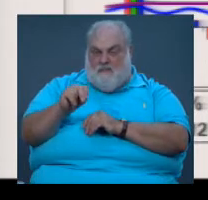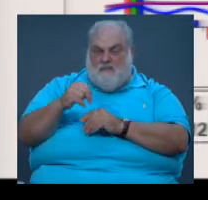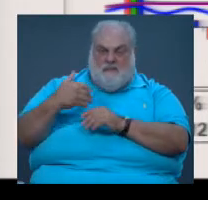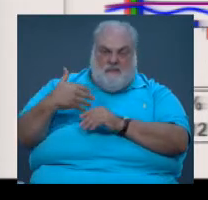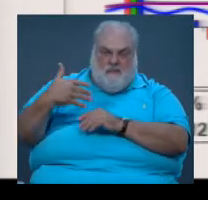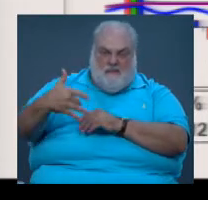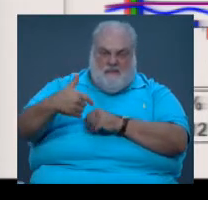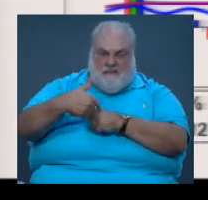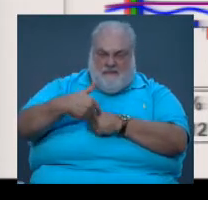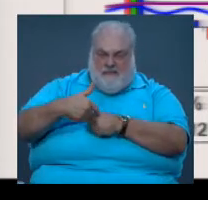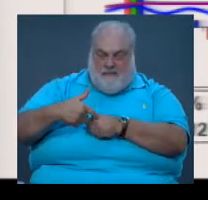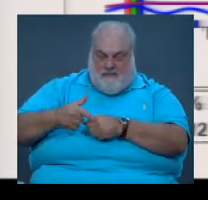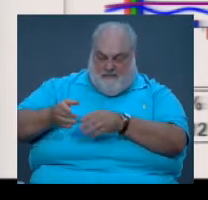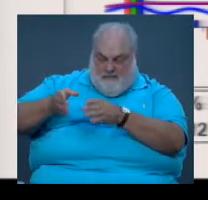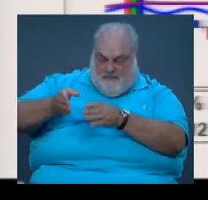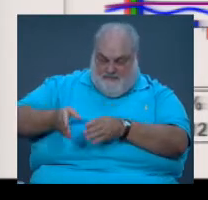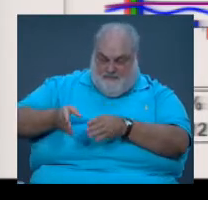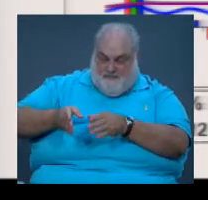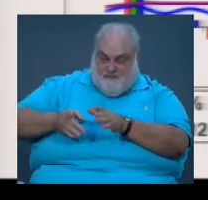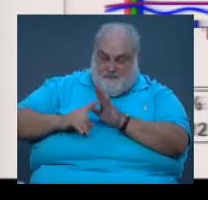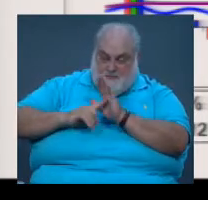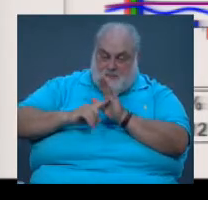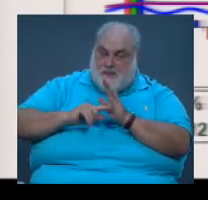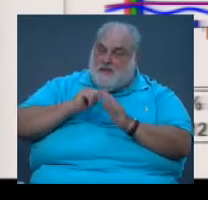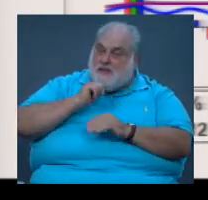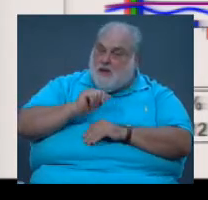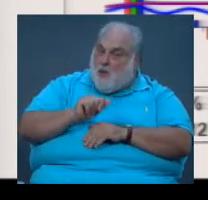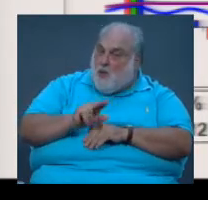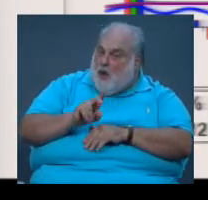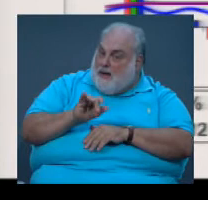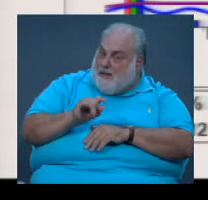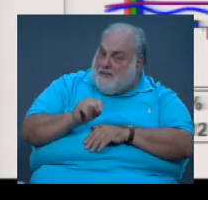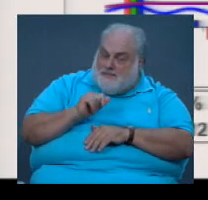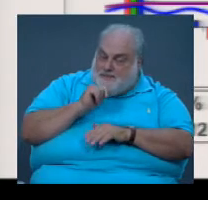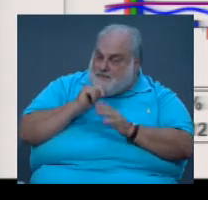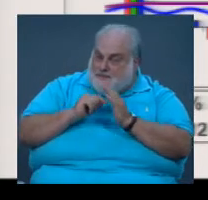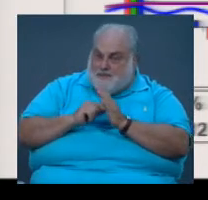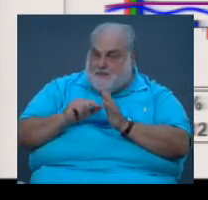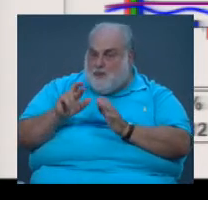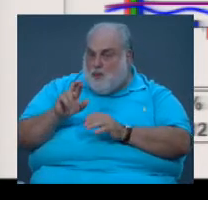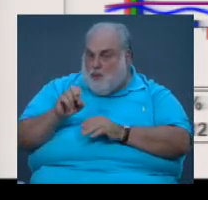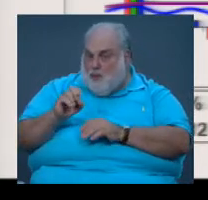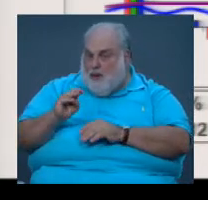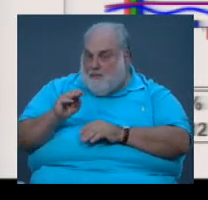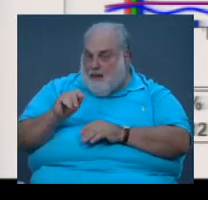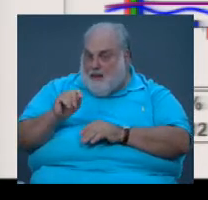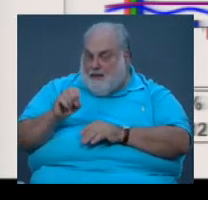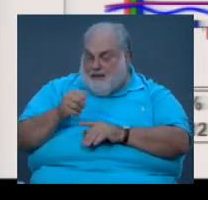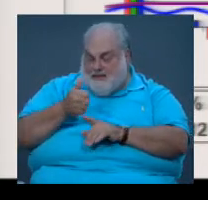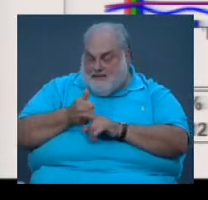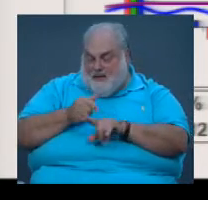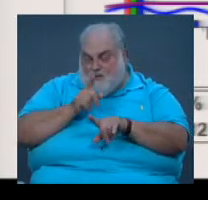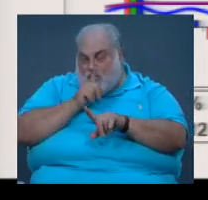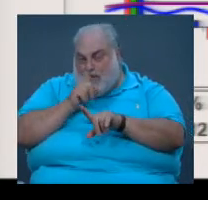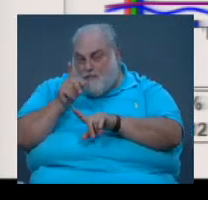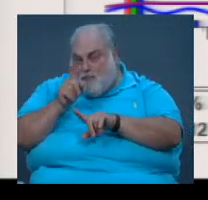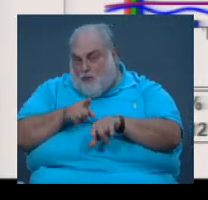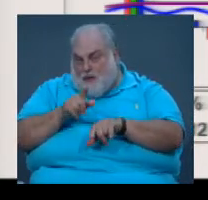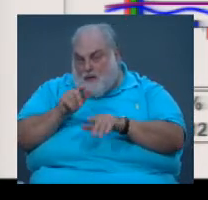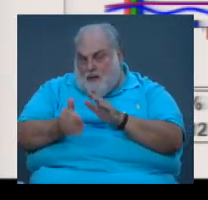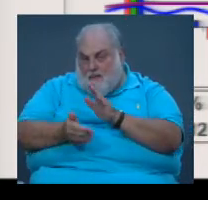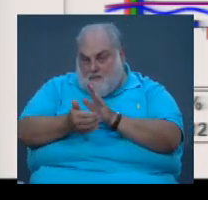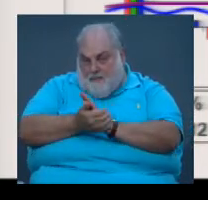taxpayer themselves, it does not show up in an audit column and it does not show up in the rebate column. It's just a self-reported